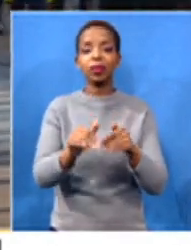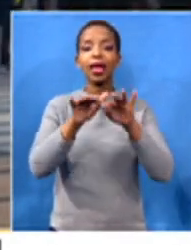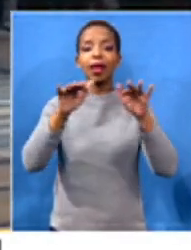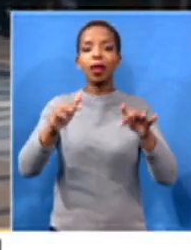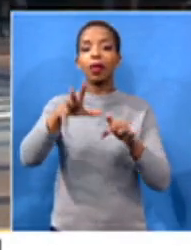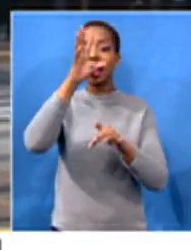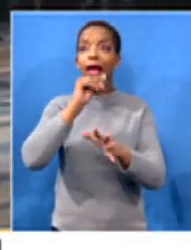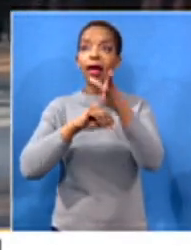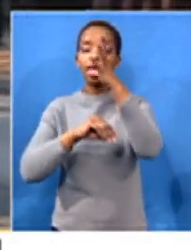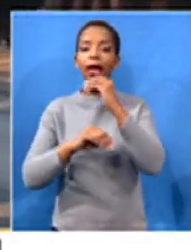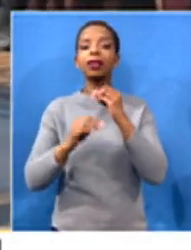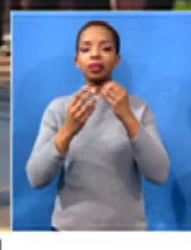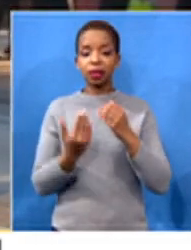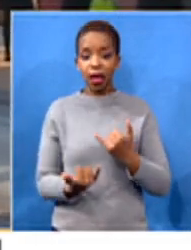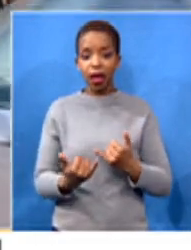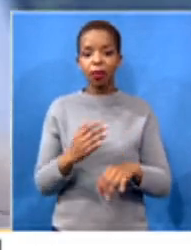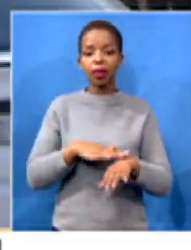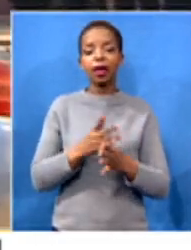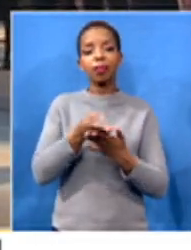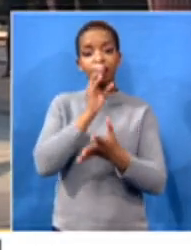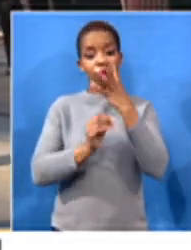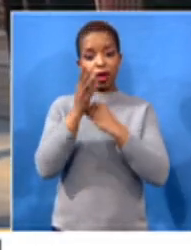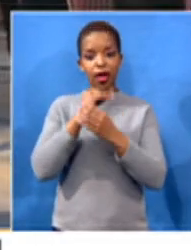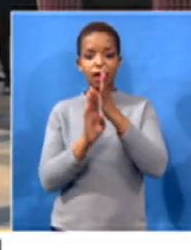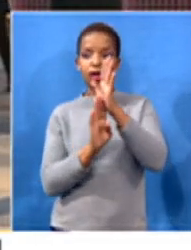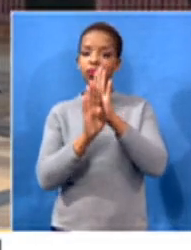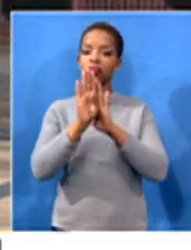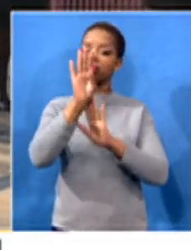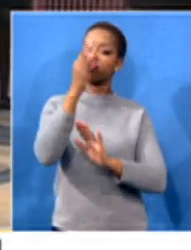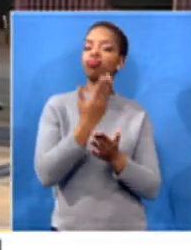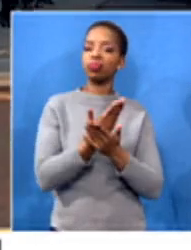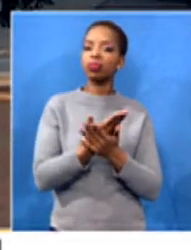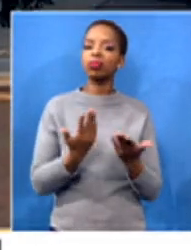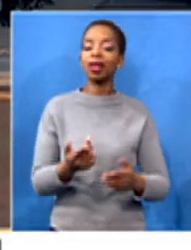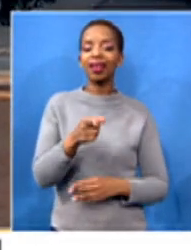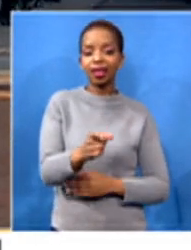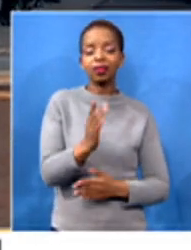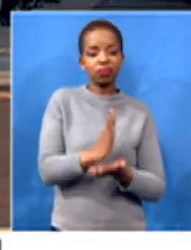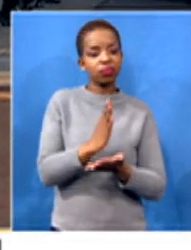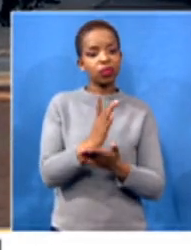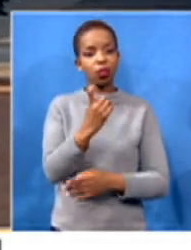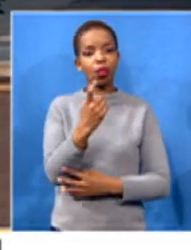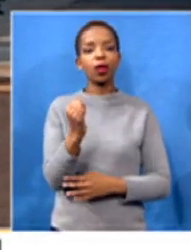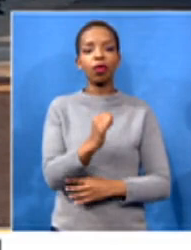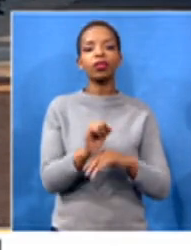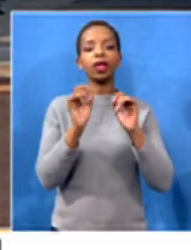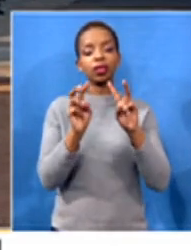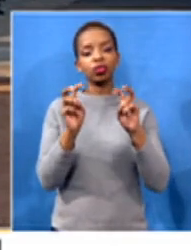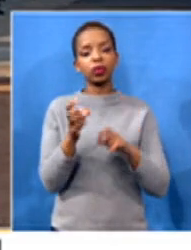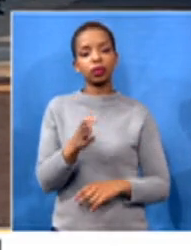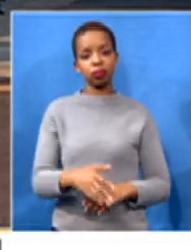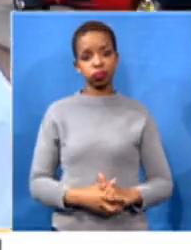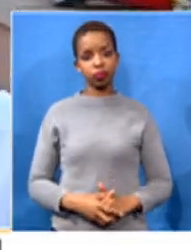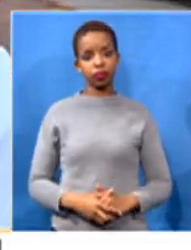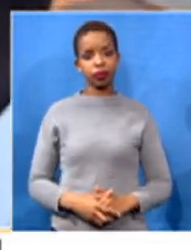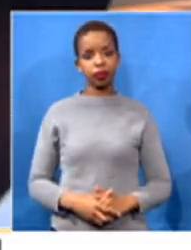helpful to that. So that's certainly one of the issues. So just taking a look at